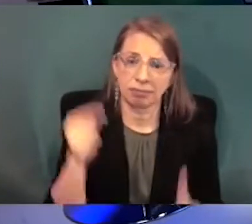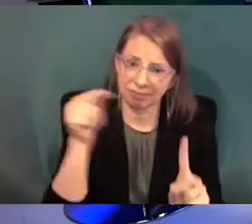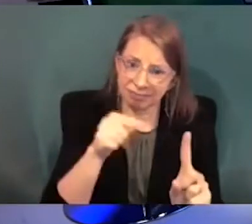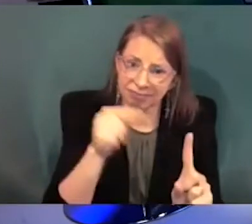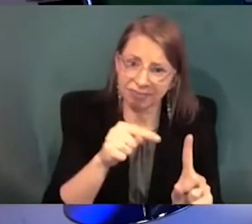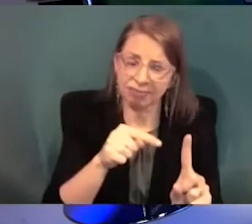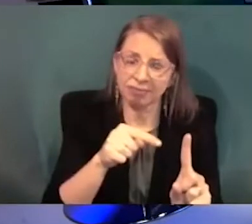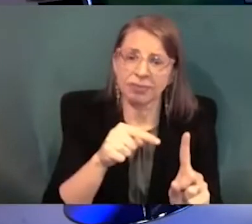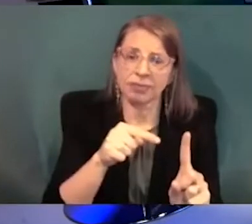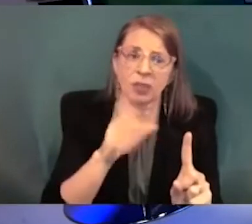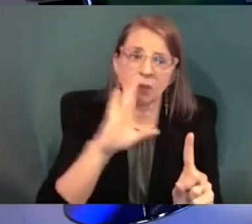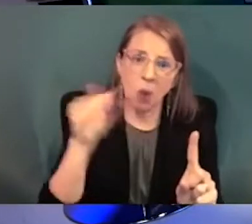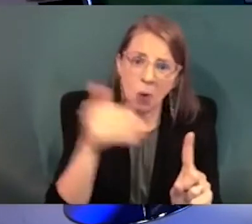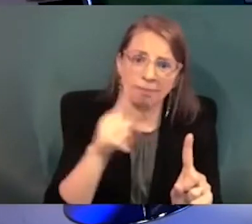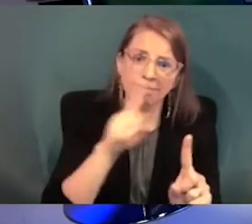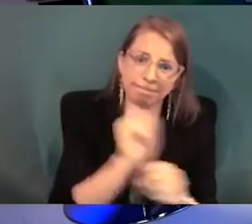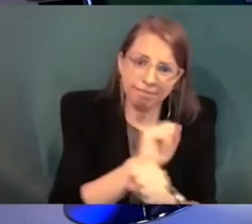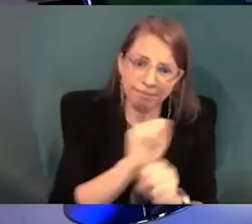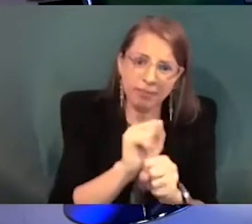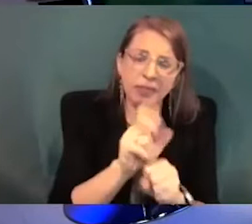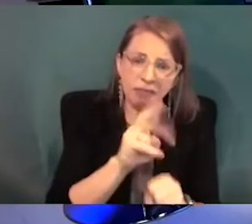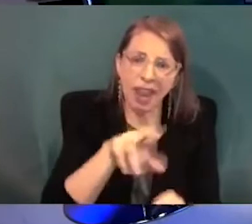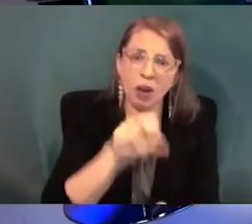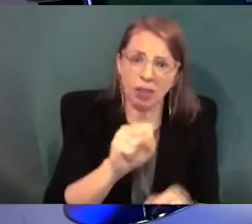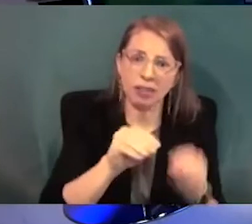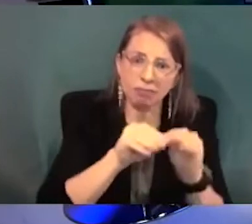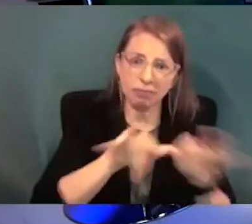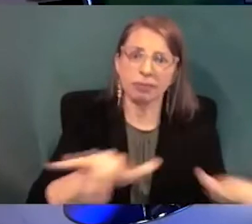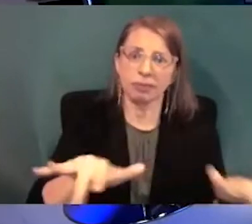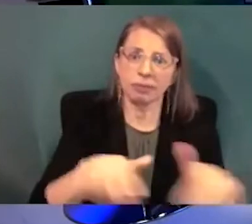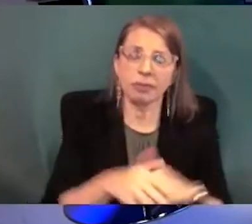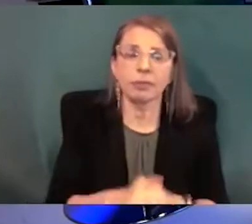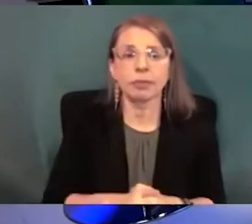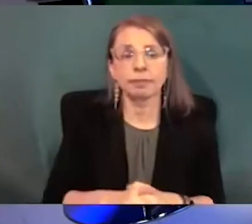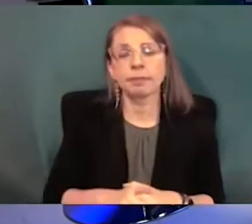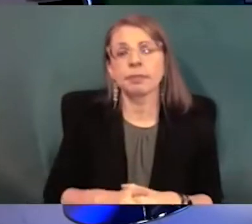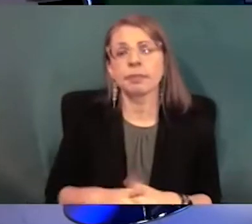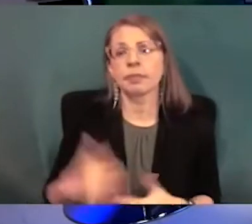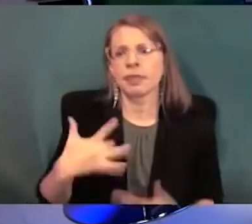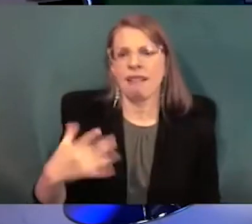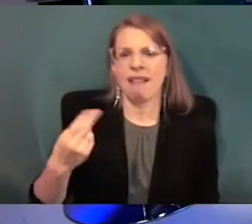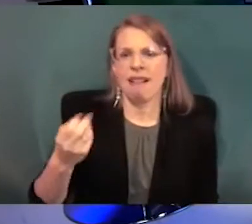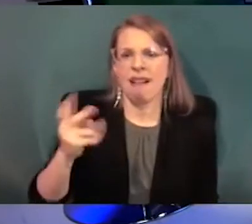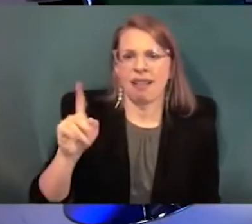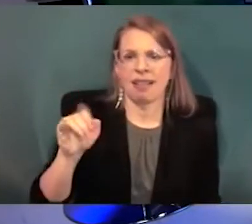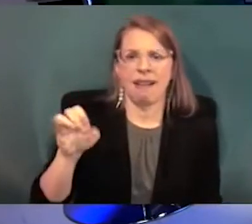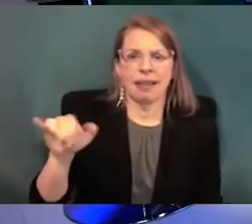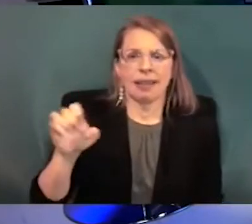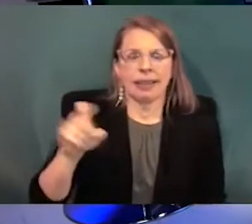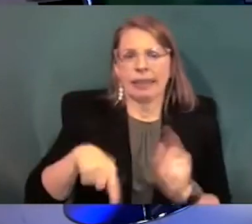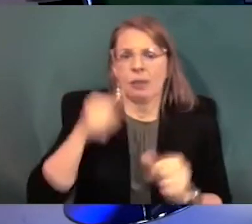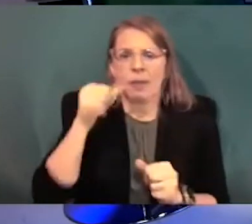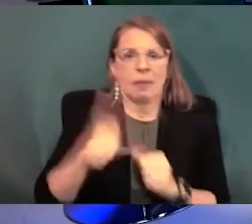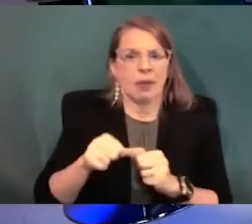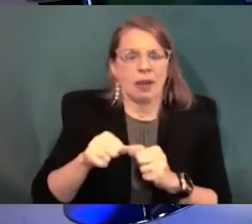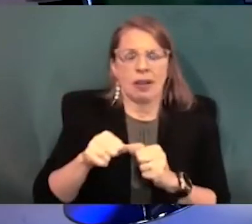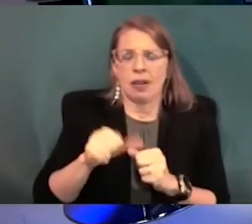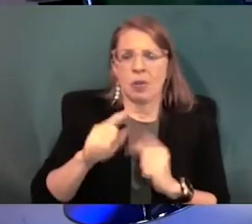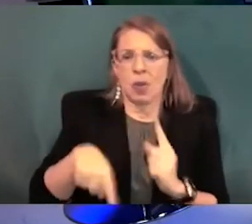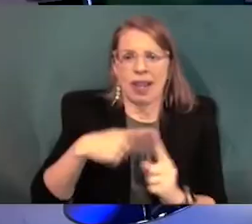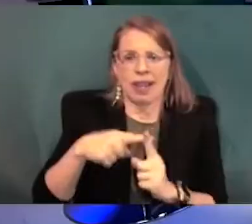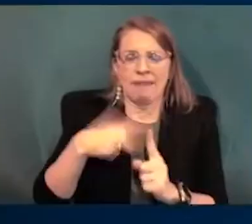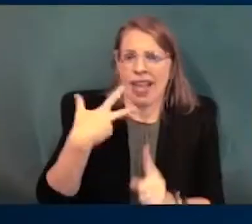you raised a good point that, and most of the time in Hawkeye, I don't think I can remember a time like this, really, where vaccines have been